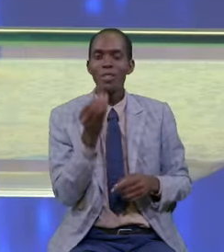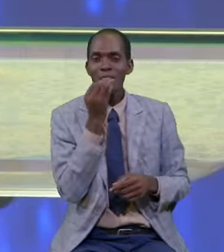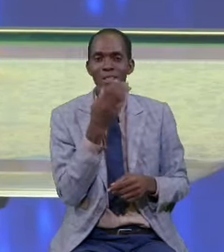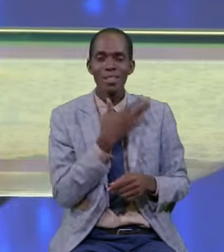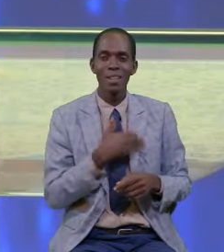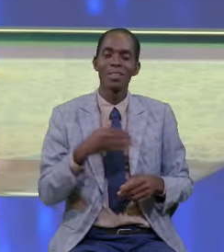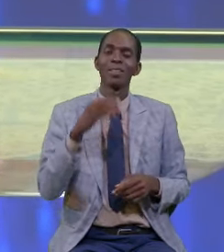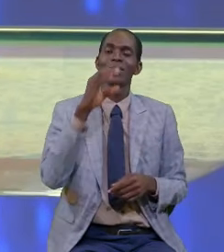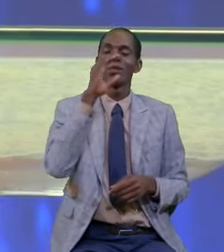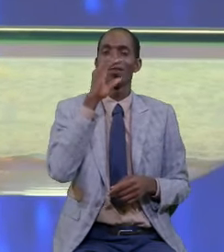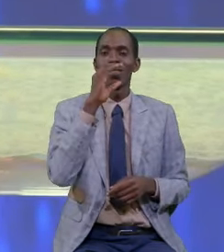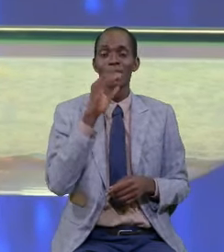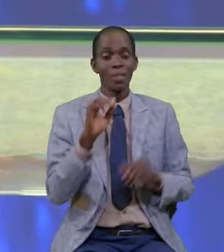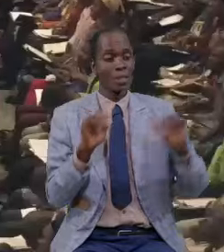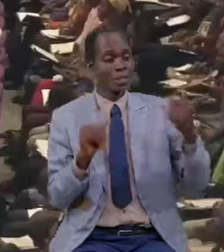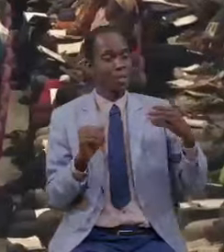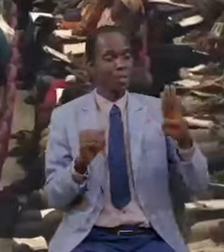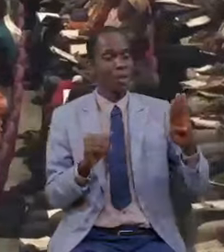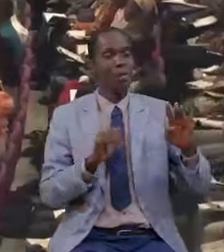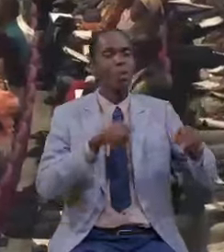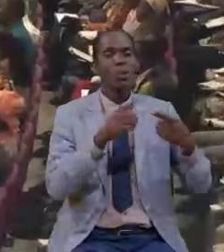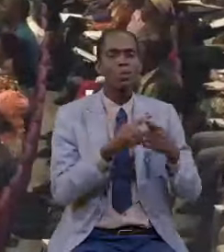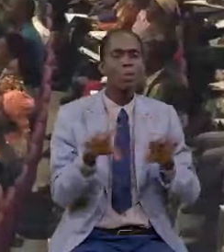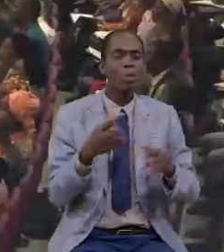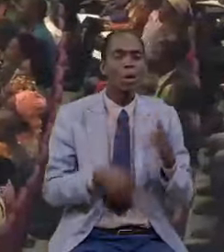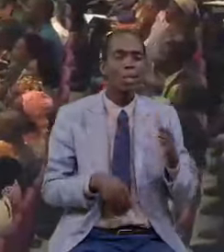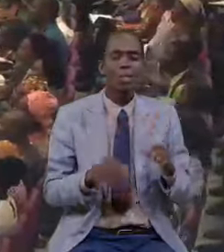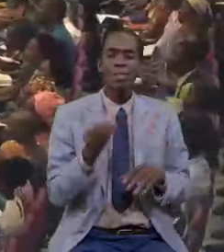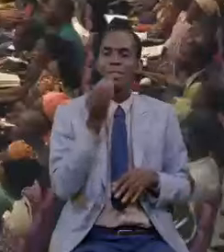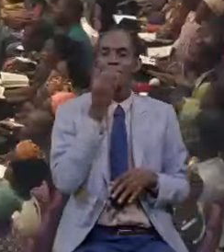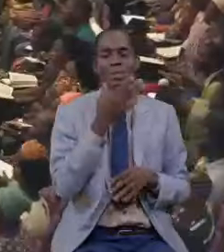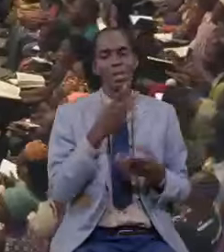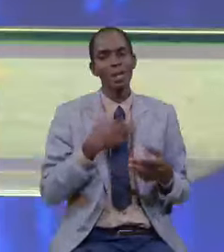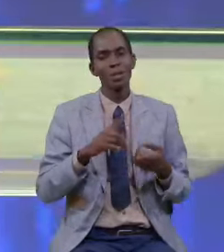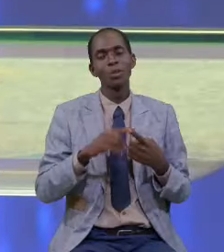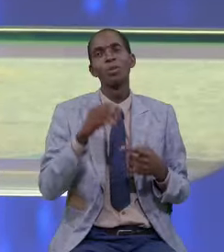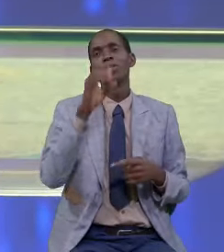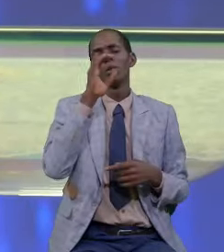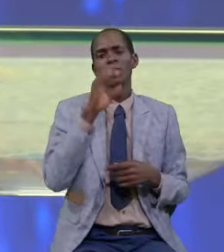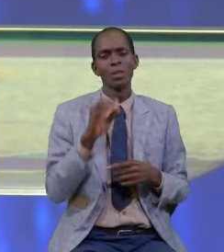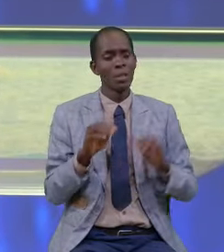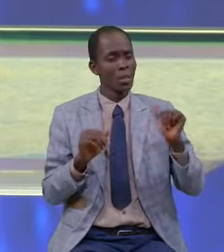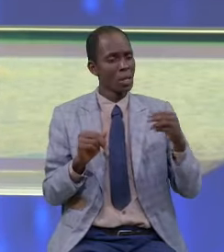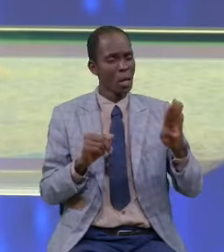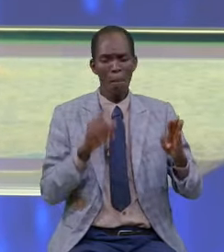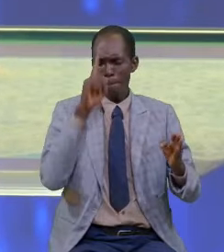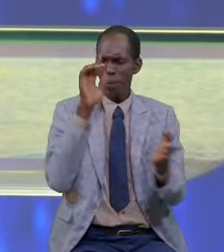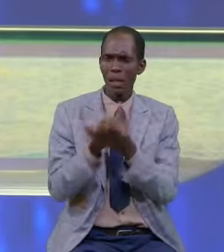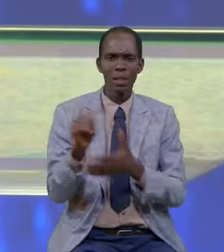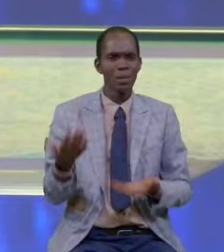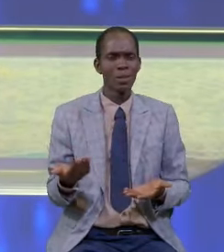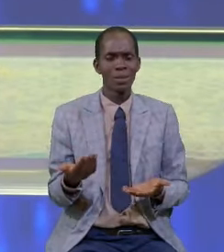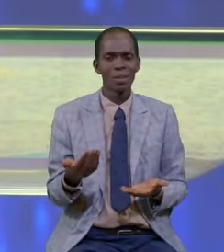And Ahab went up, tell me out aloud. He believed. He believed. He